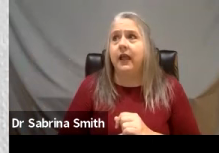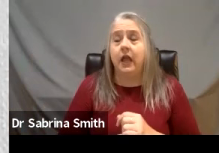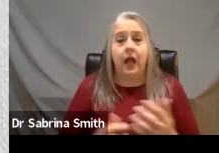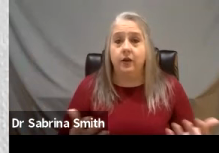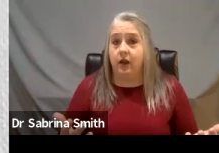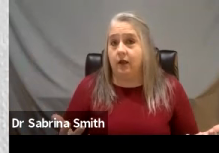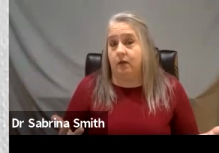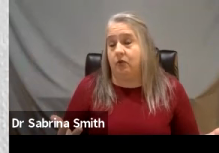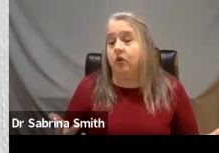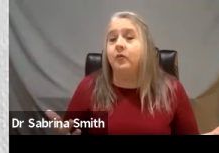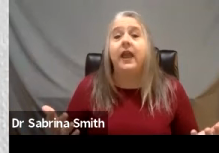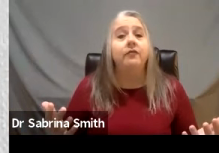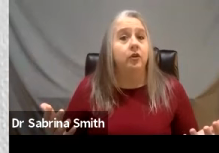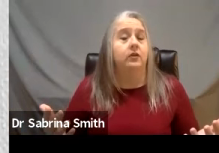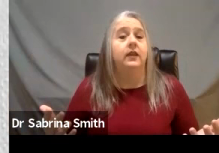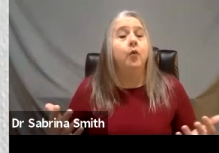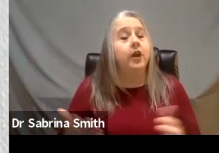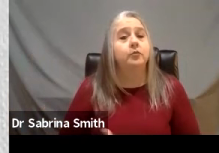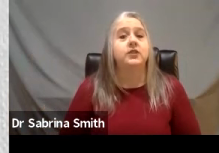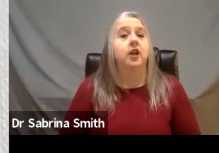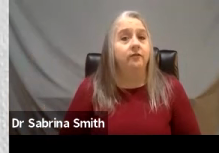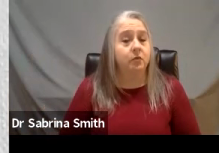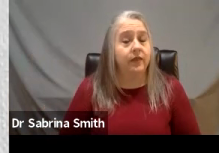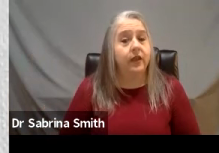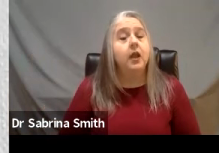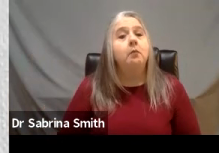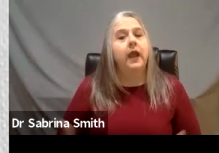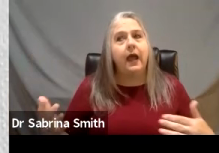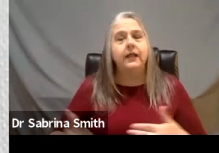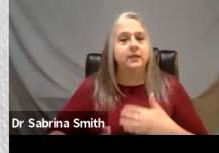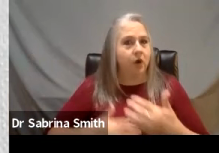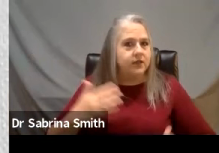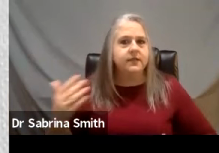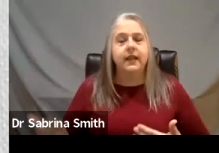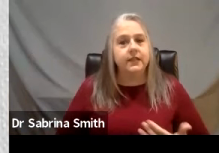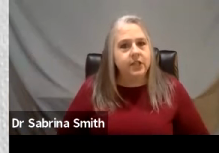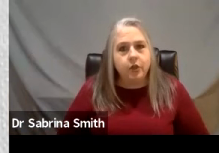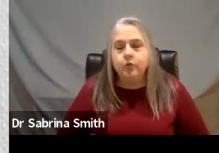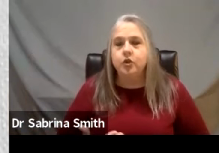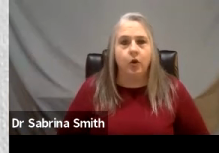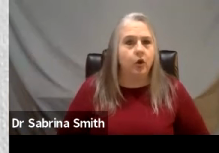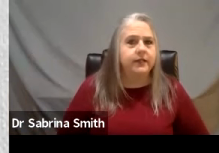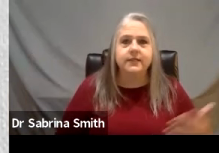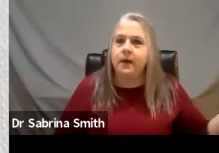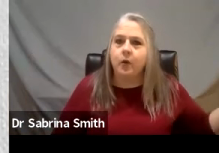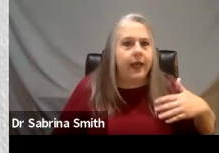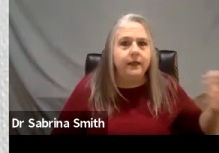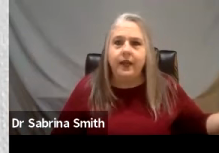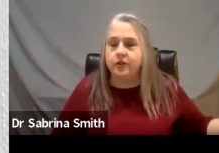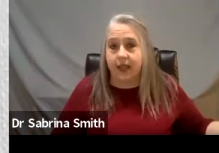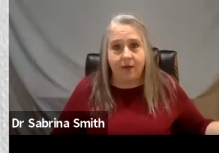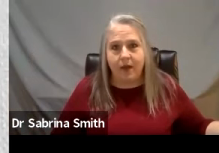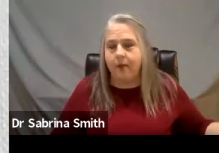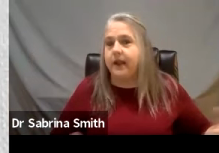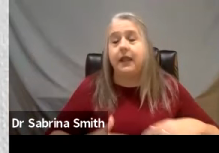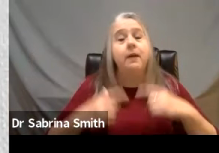feel like I don't know if we ever get 100% comfortable with it, but it's a process that I continue to work on. It doesn't matter what kind of